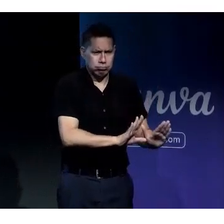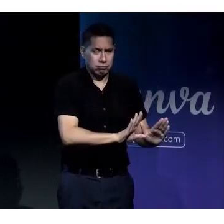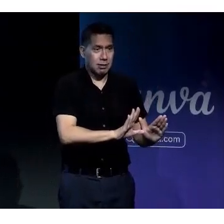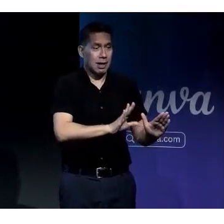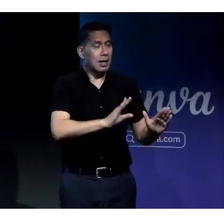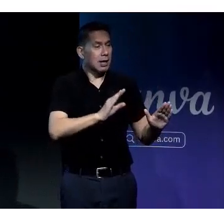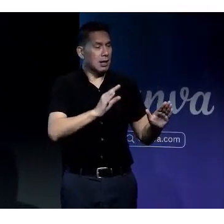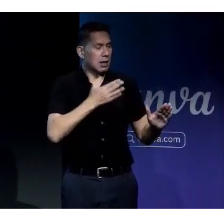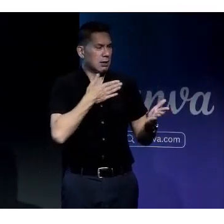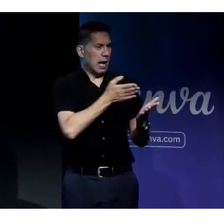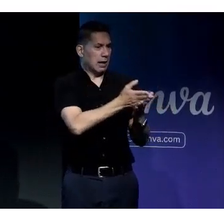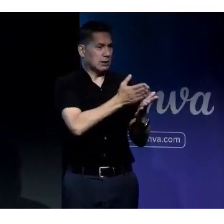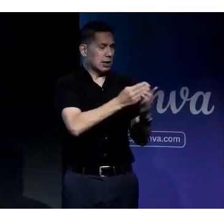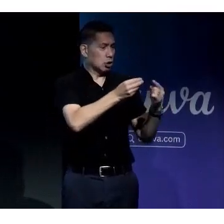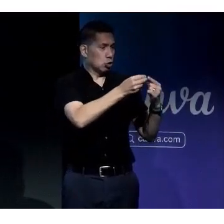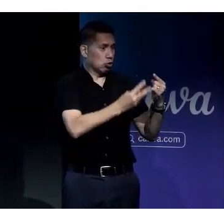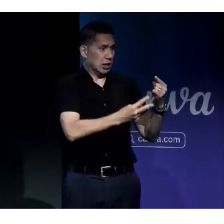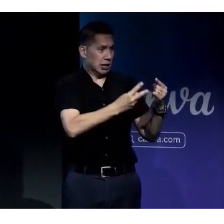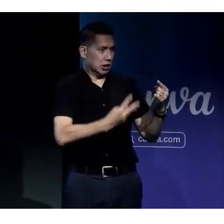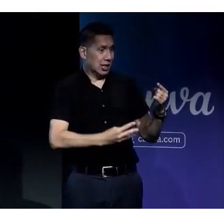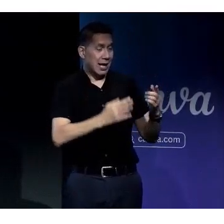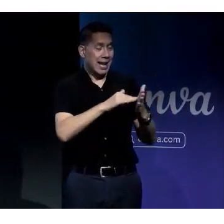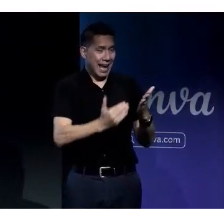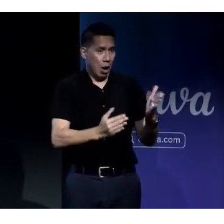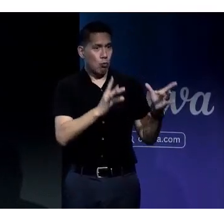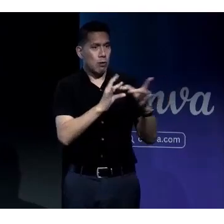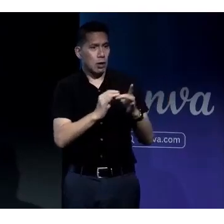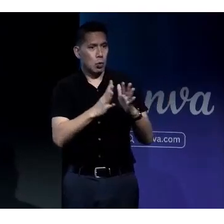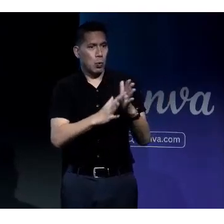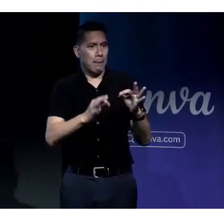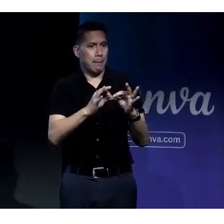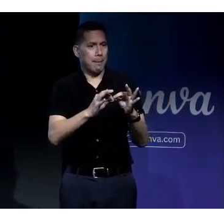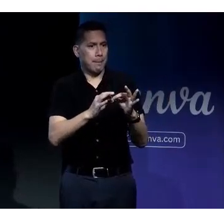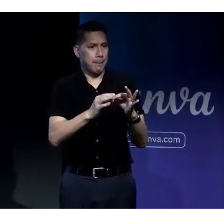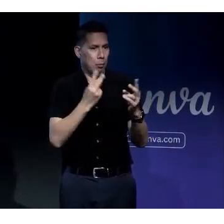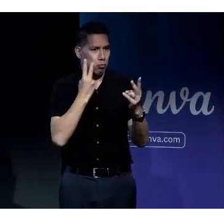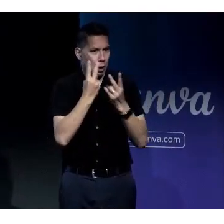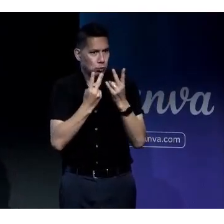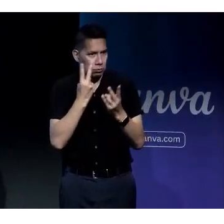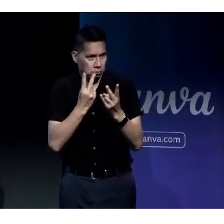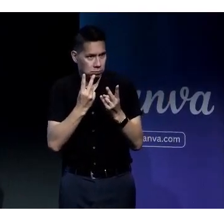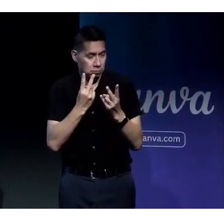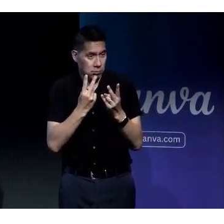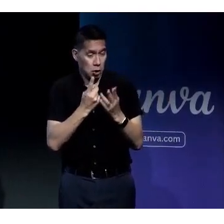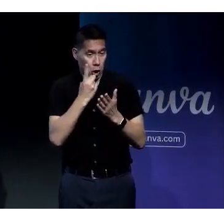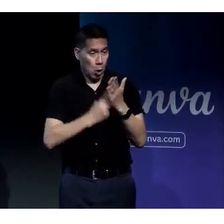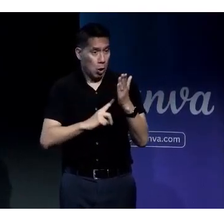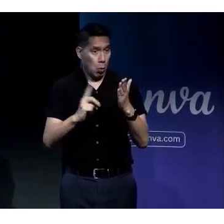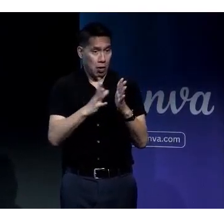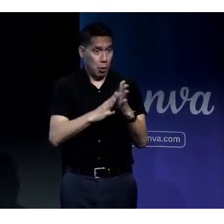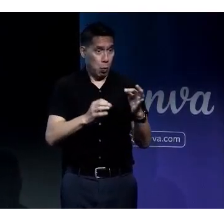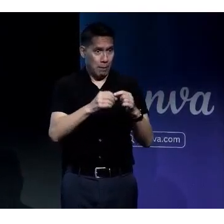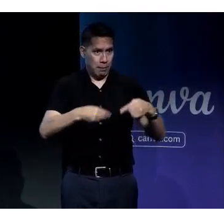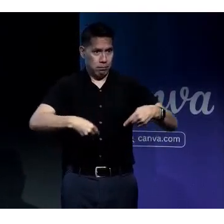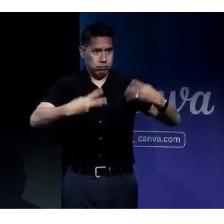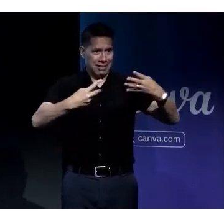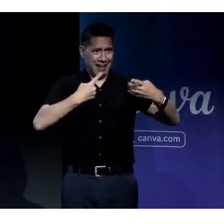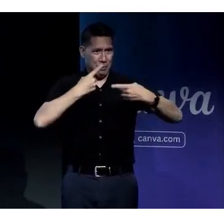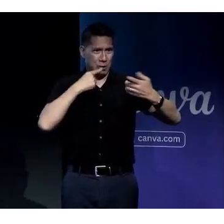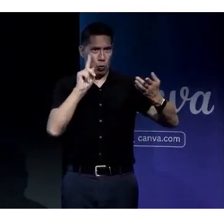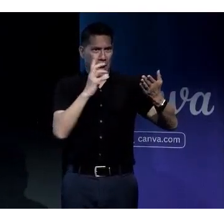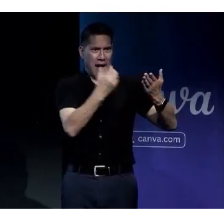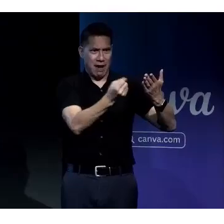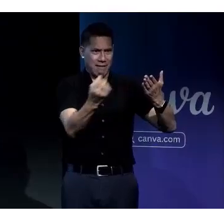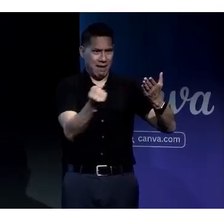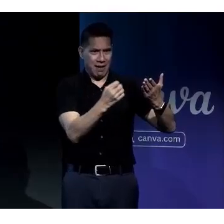generating our accessibility tree is now a web browser. But for the web, the only content we really care about is what's on the web page, not like